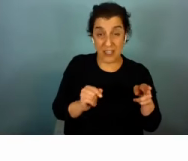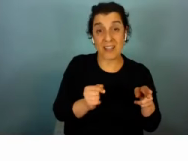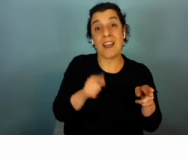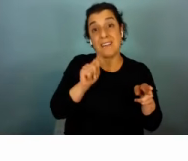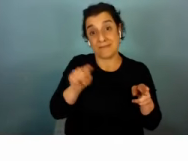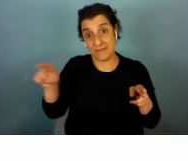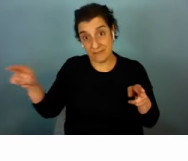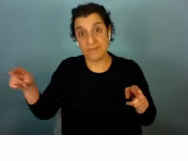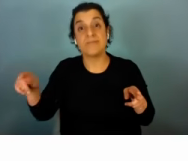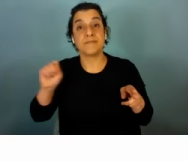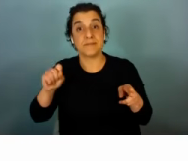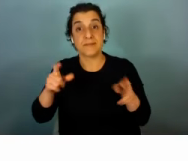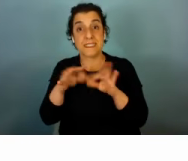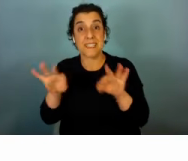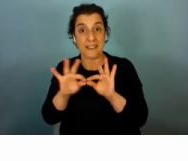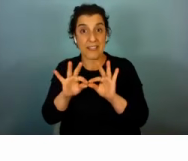significant.